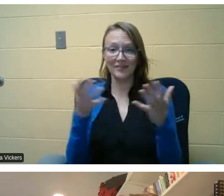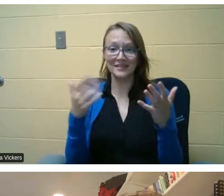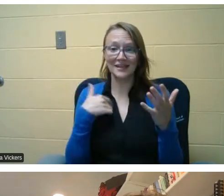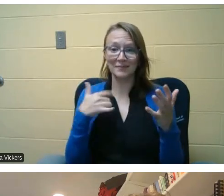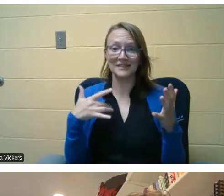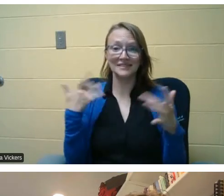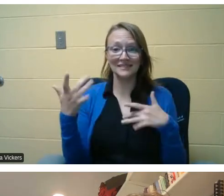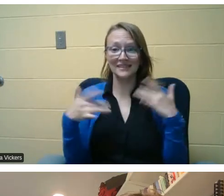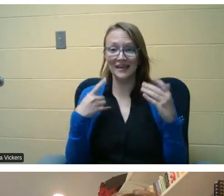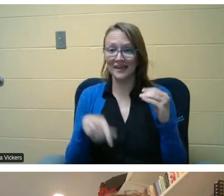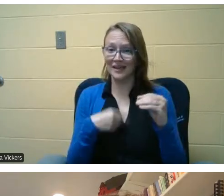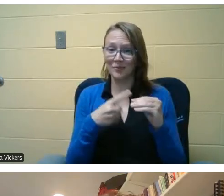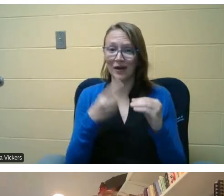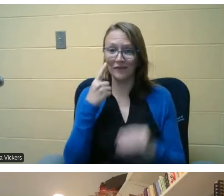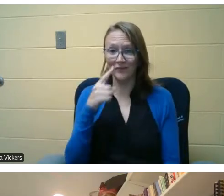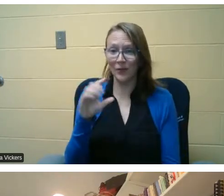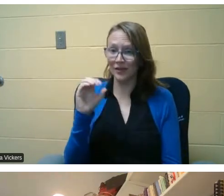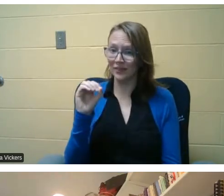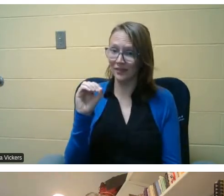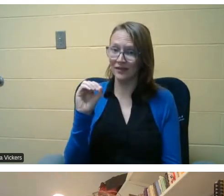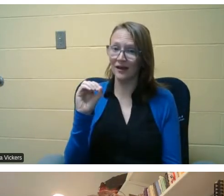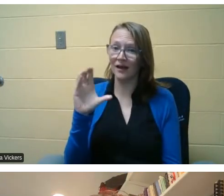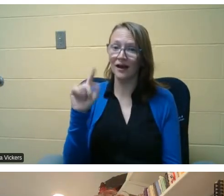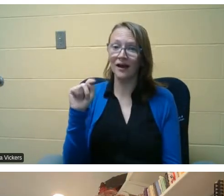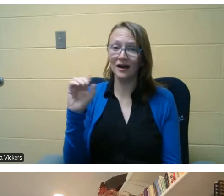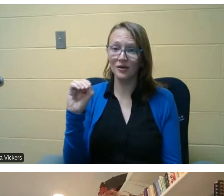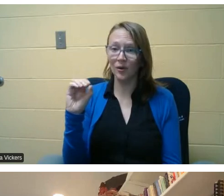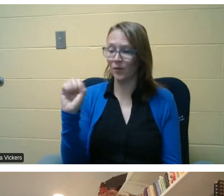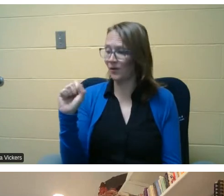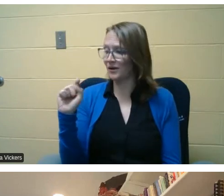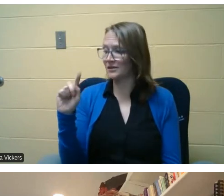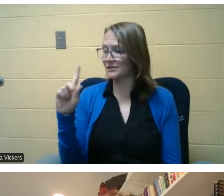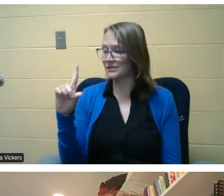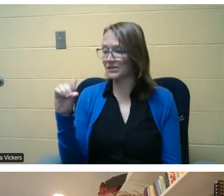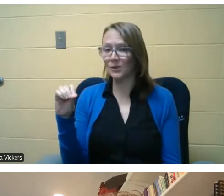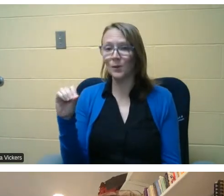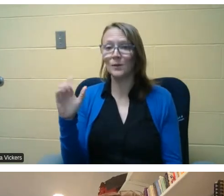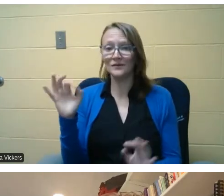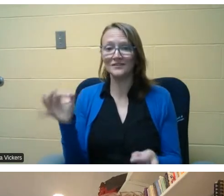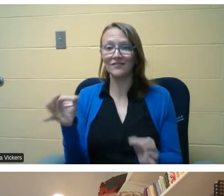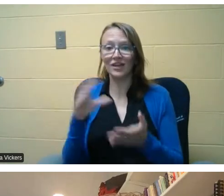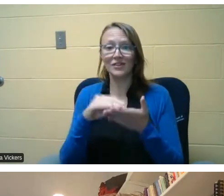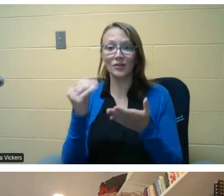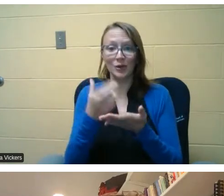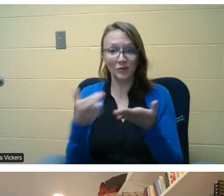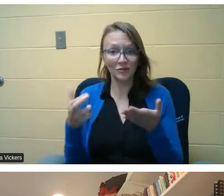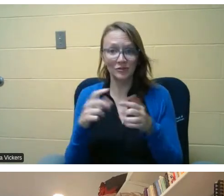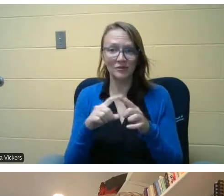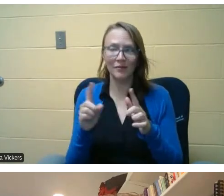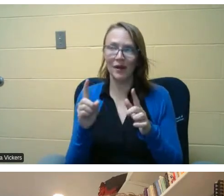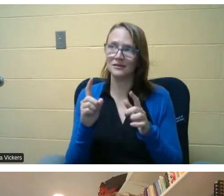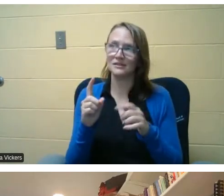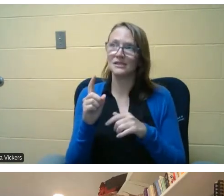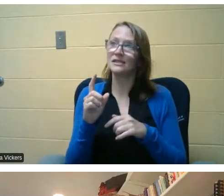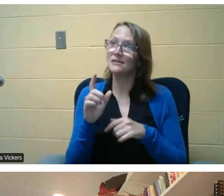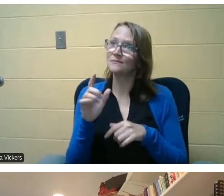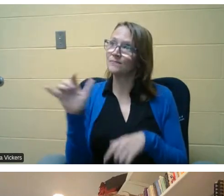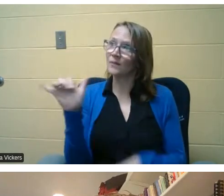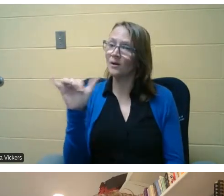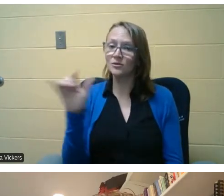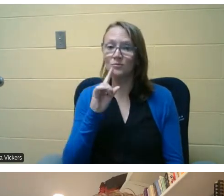with OctoStudio. Definitely different learning resources is one of them. But just to give a different answer, I'm really excited